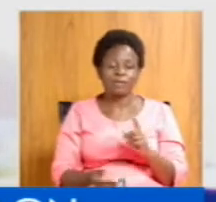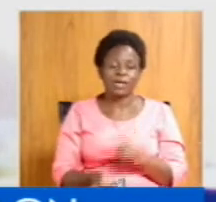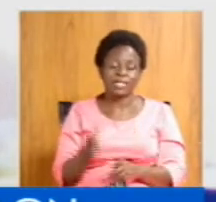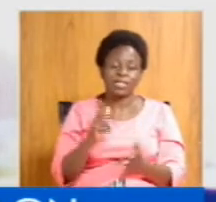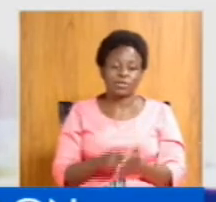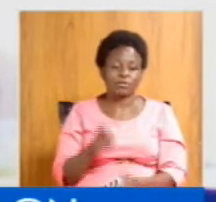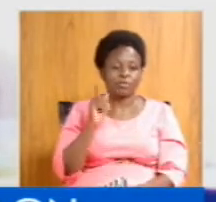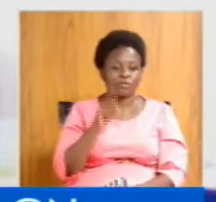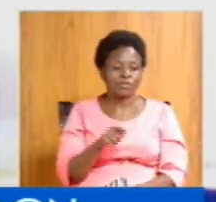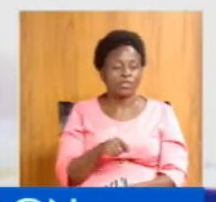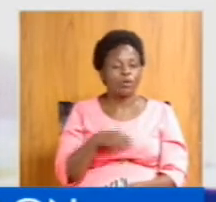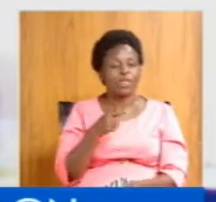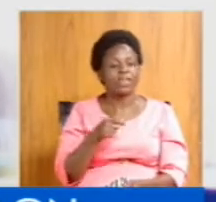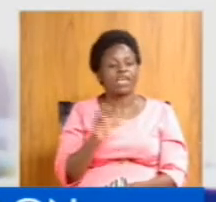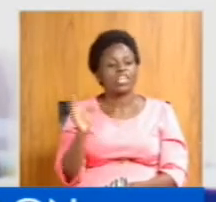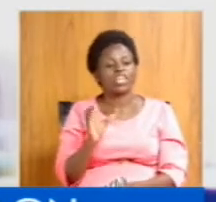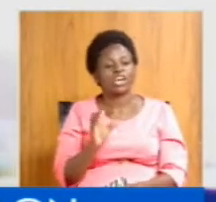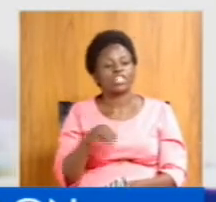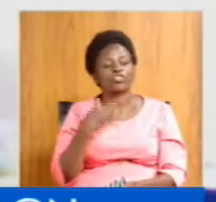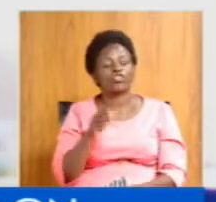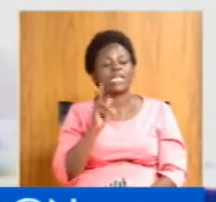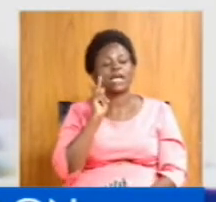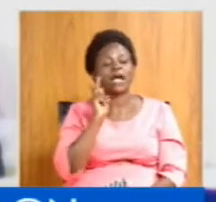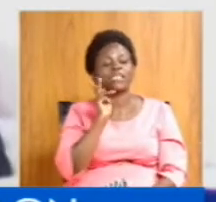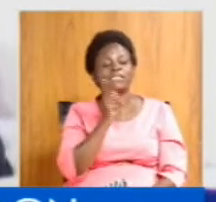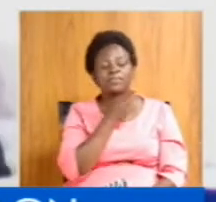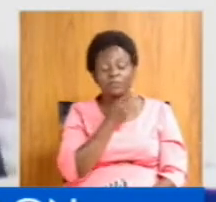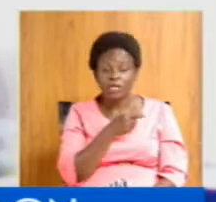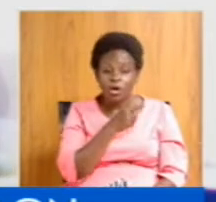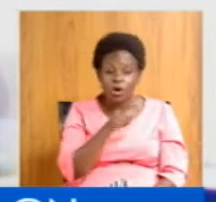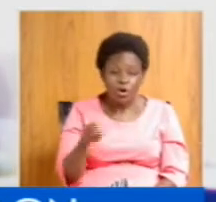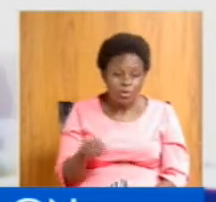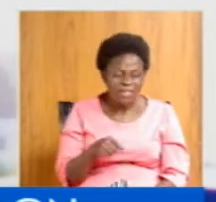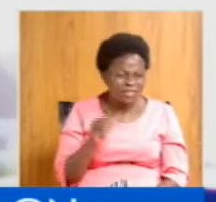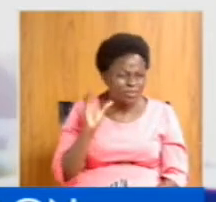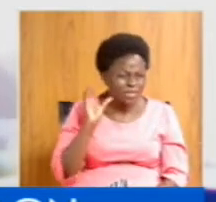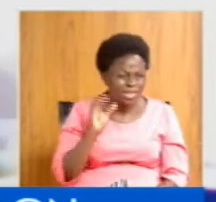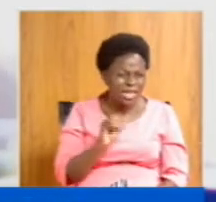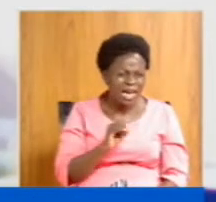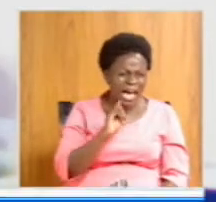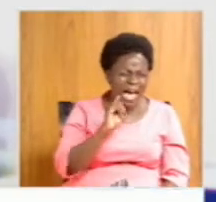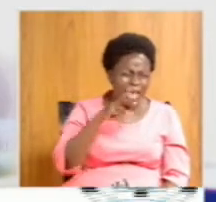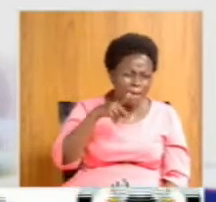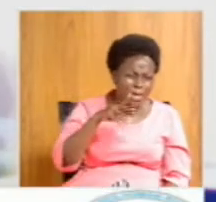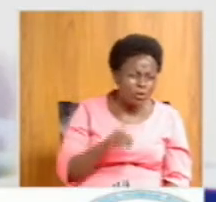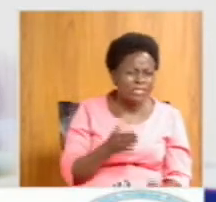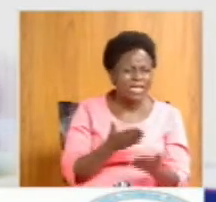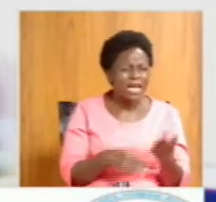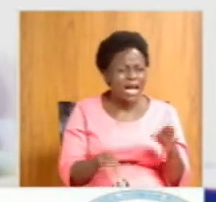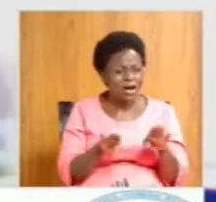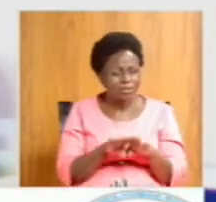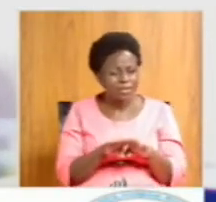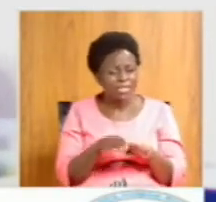it whether in cash or in kind and and and and these consensions you hear about the IPOs the agreements that's